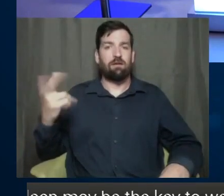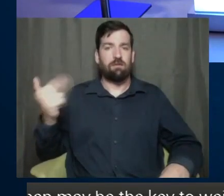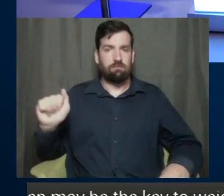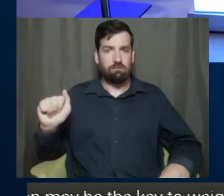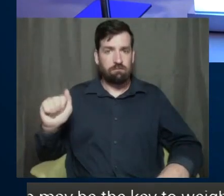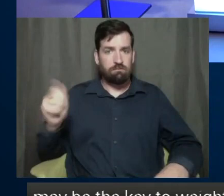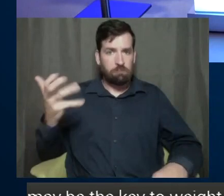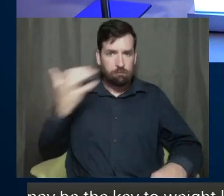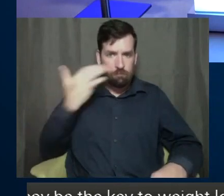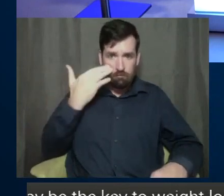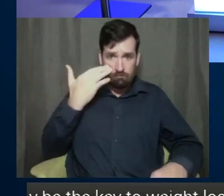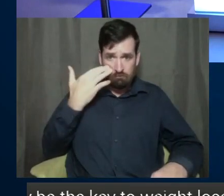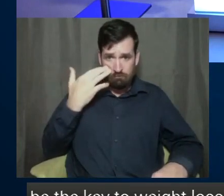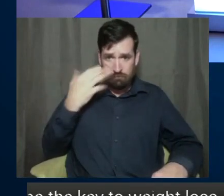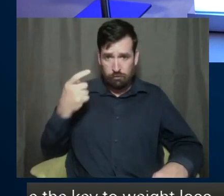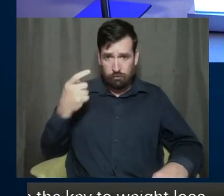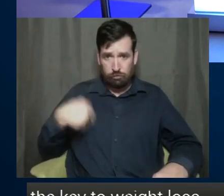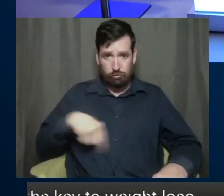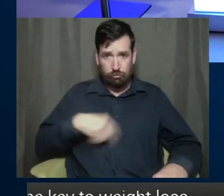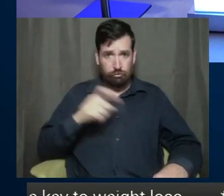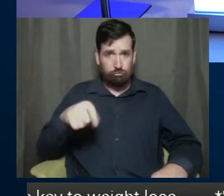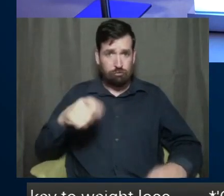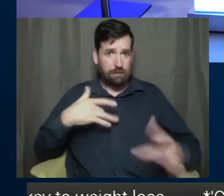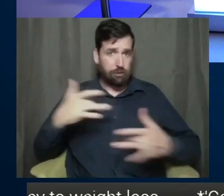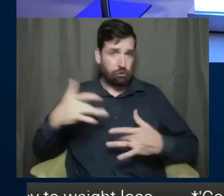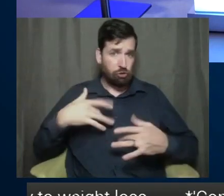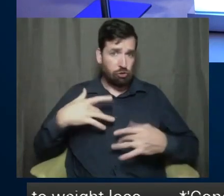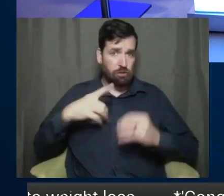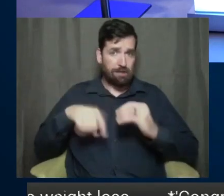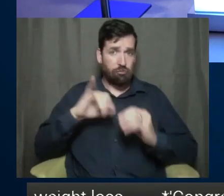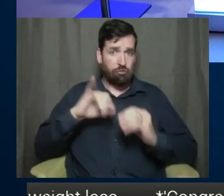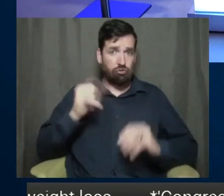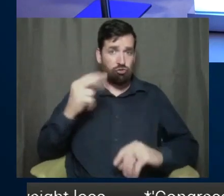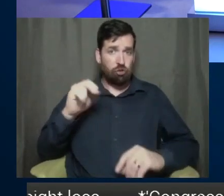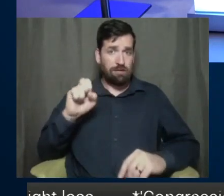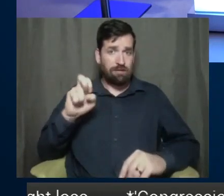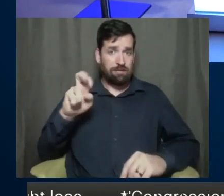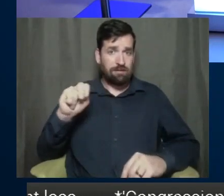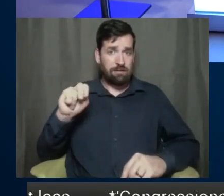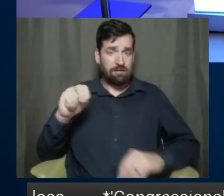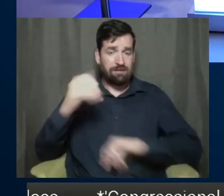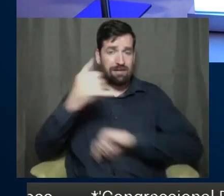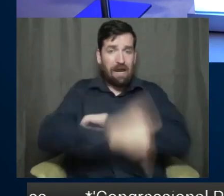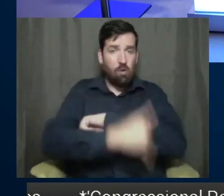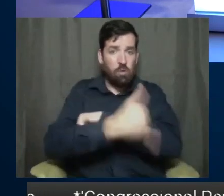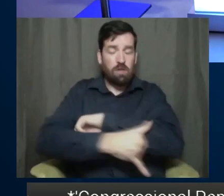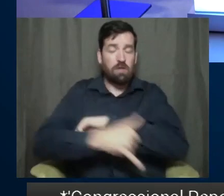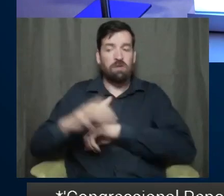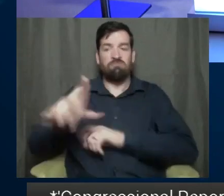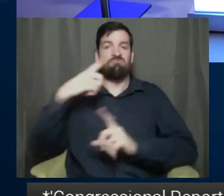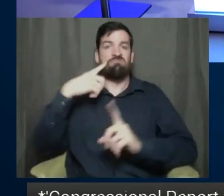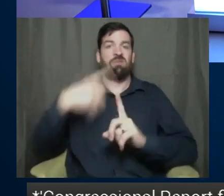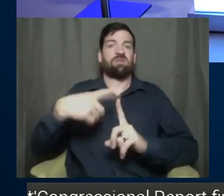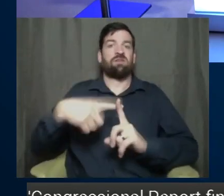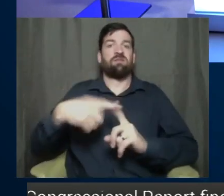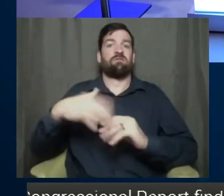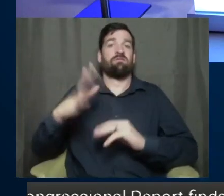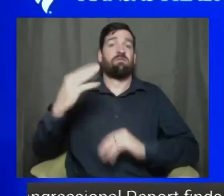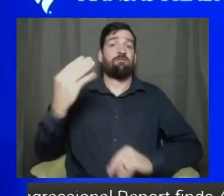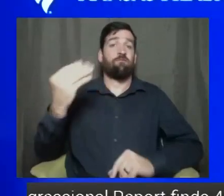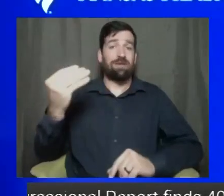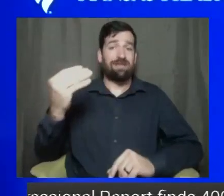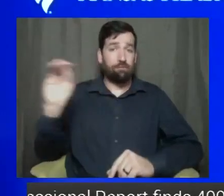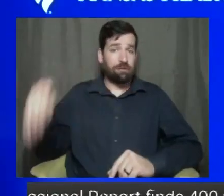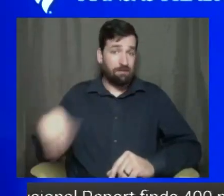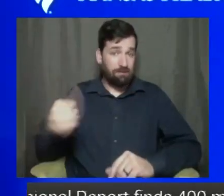should worry about Johnson County's positivity rate being over 14% again. What do you know about that, and any concerns? Yeah, I